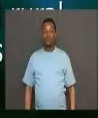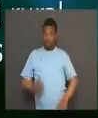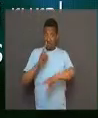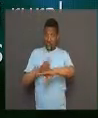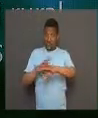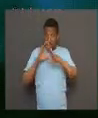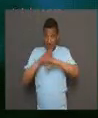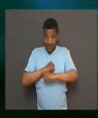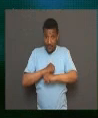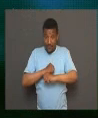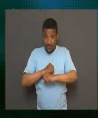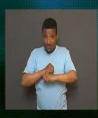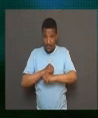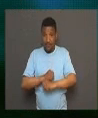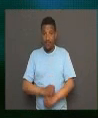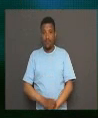Time's up.